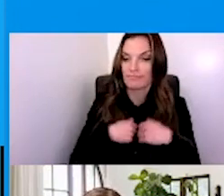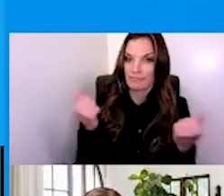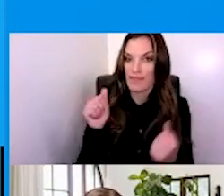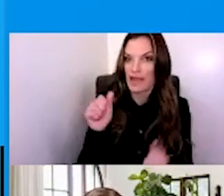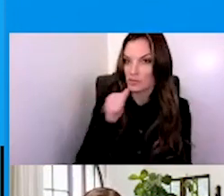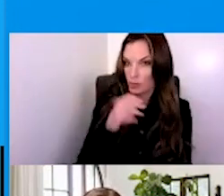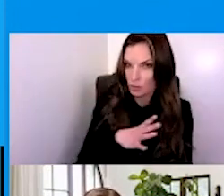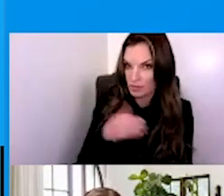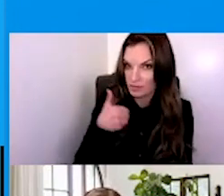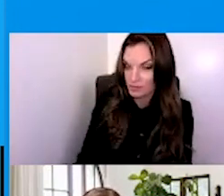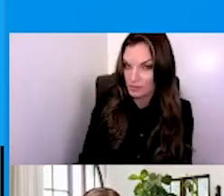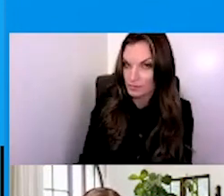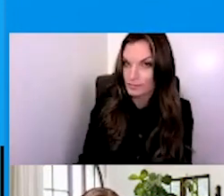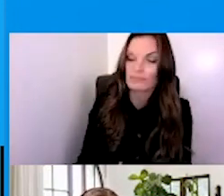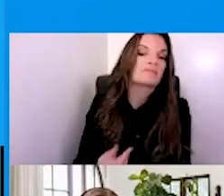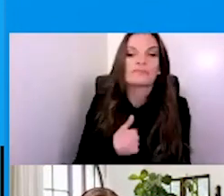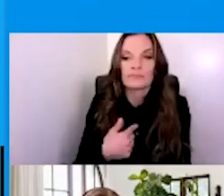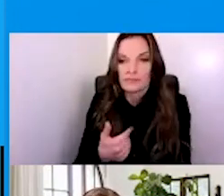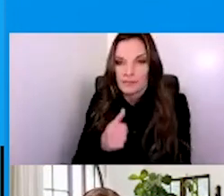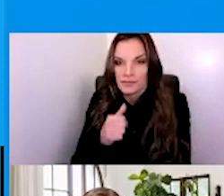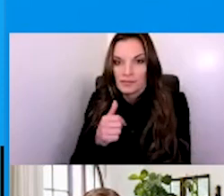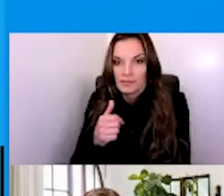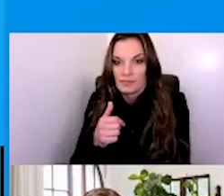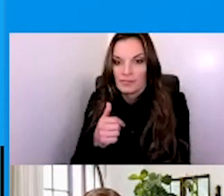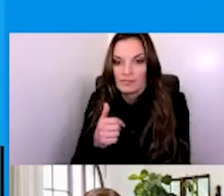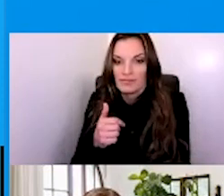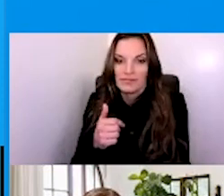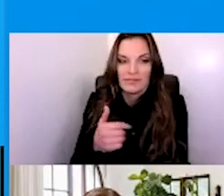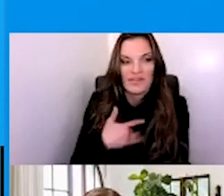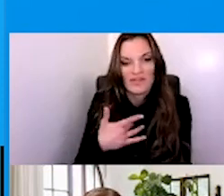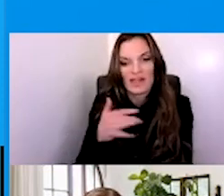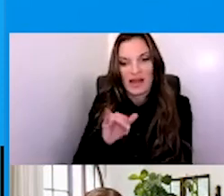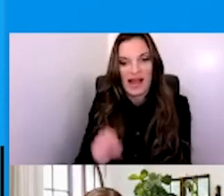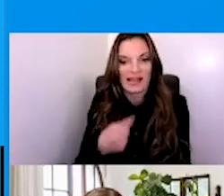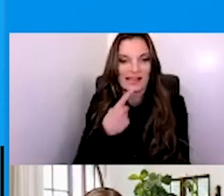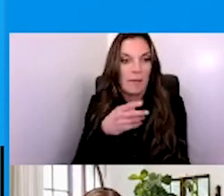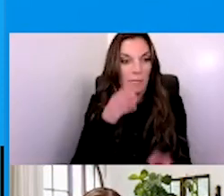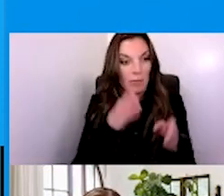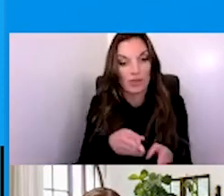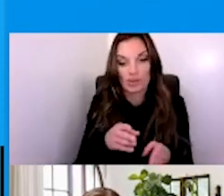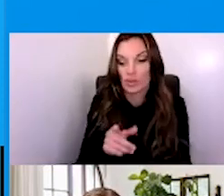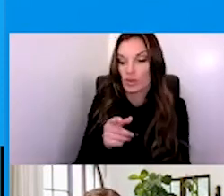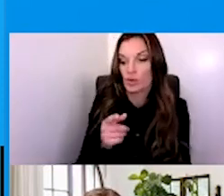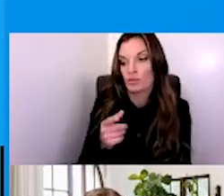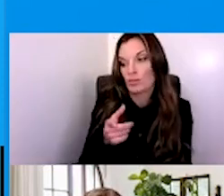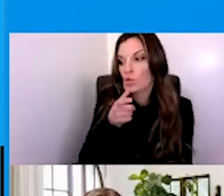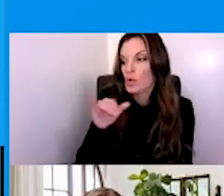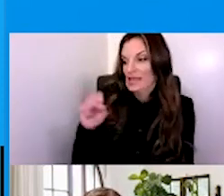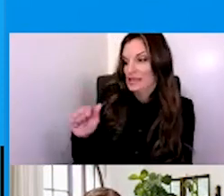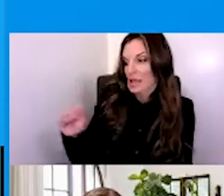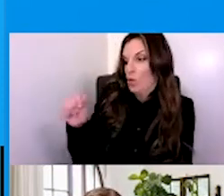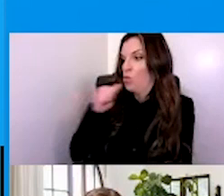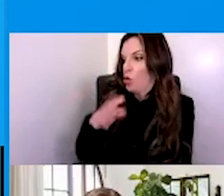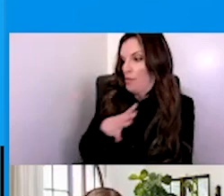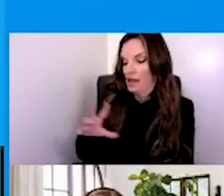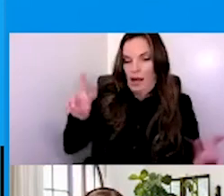So I would not feel that it would be like accurate or authentic to say I'm a person who is a woman. And for many people